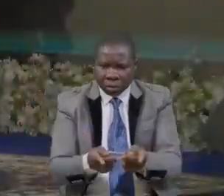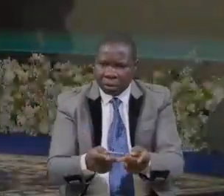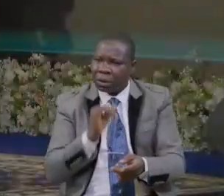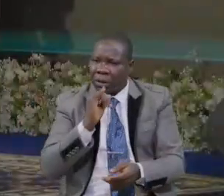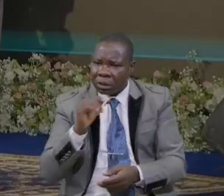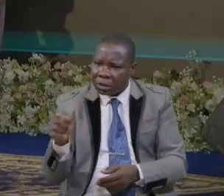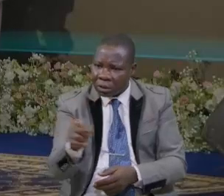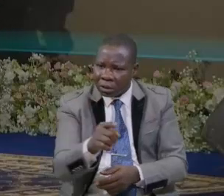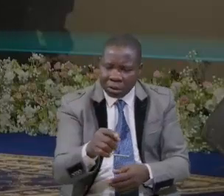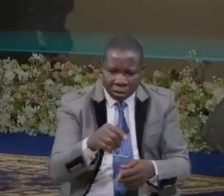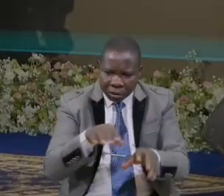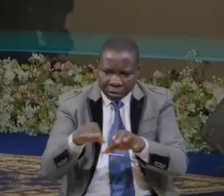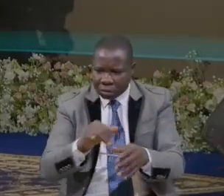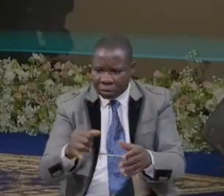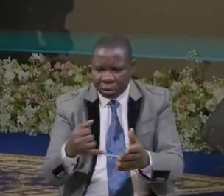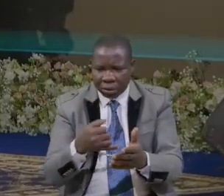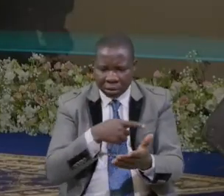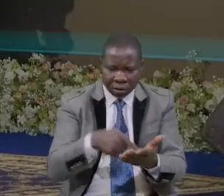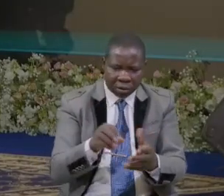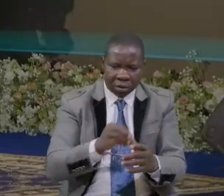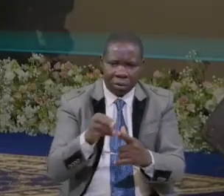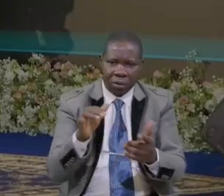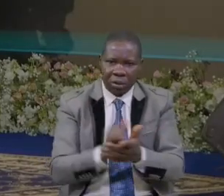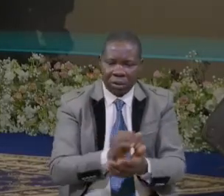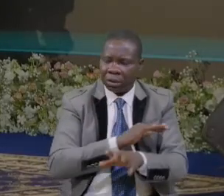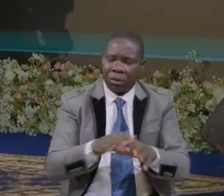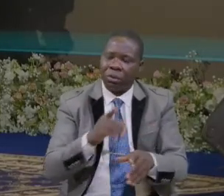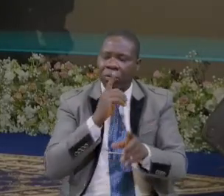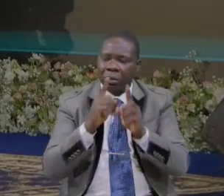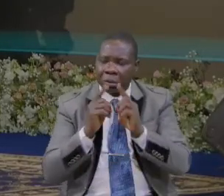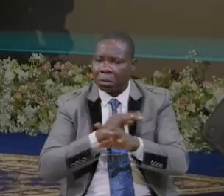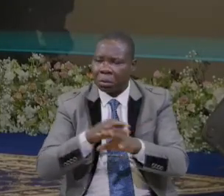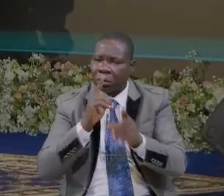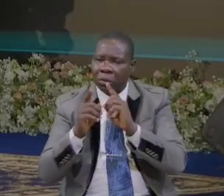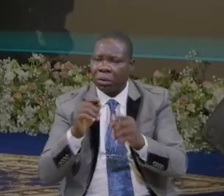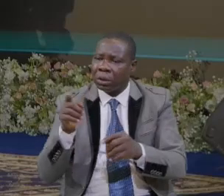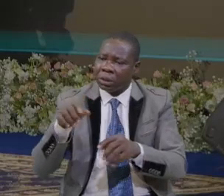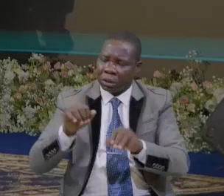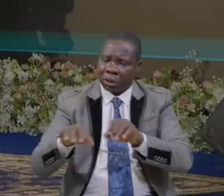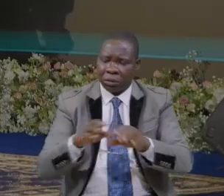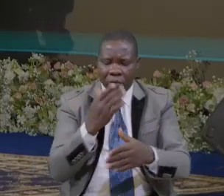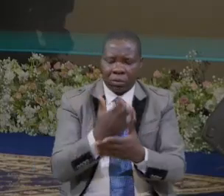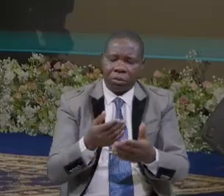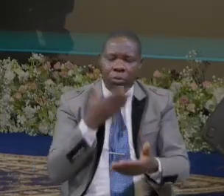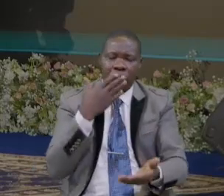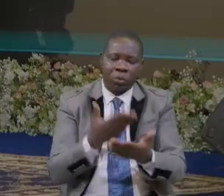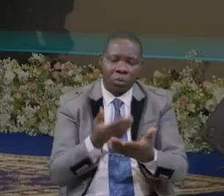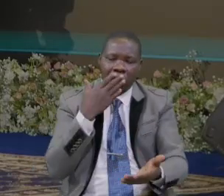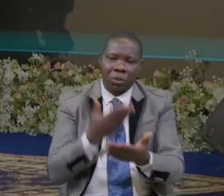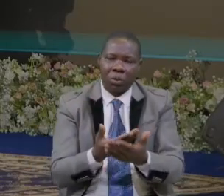this for that? Don't talk. They can do some good things that will impress